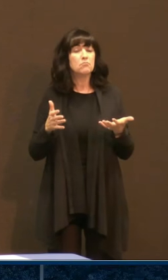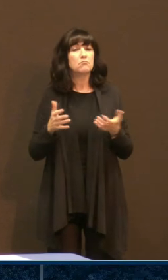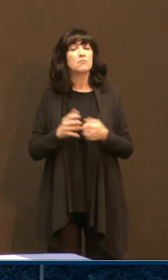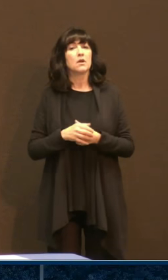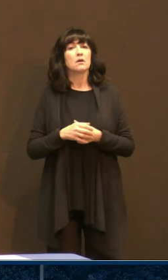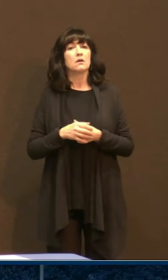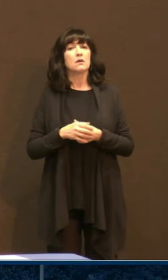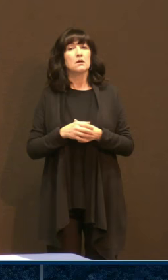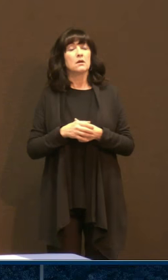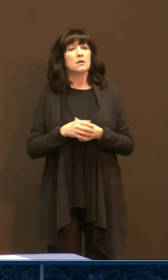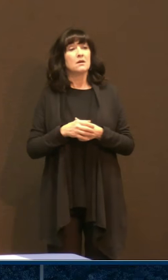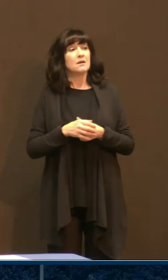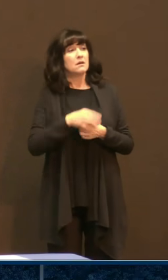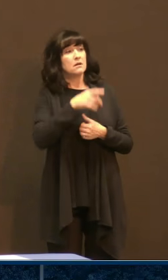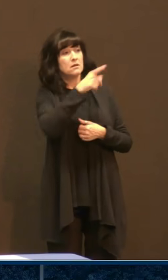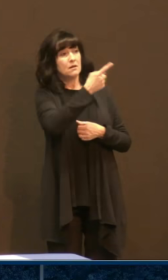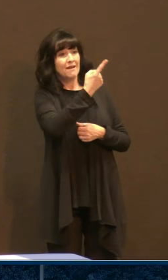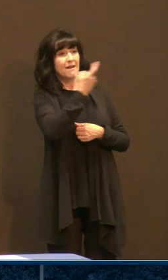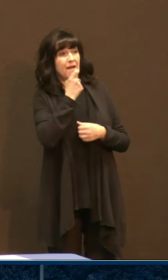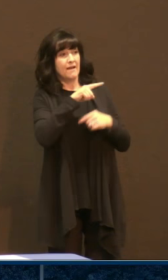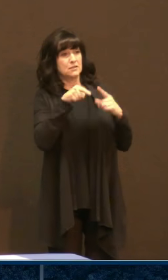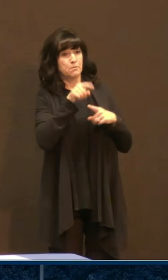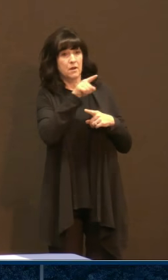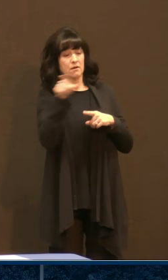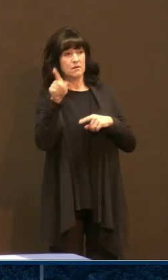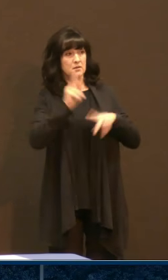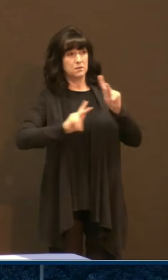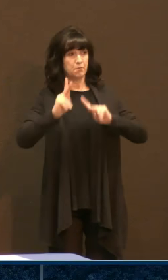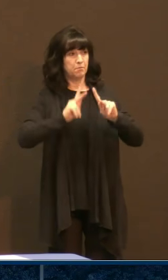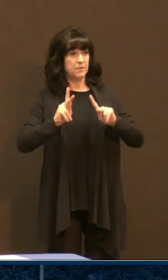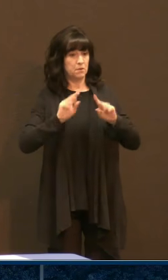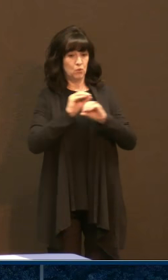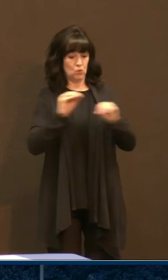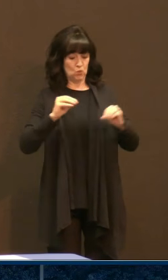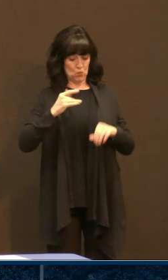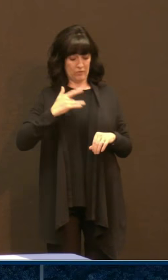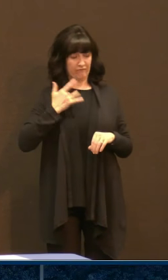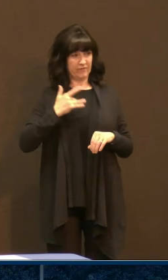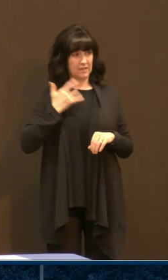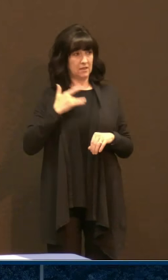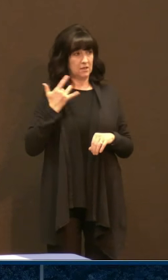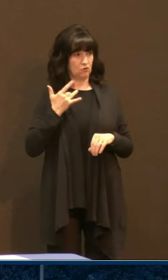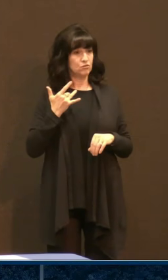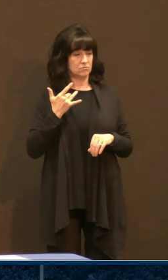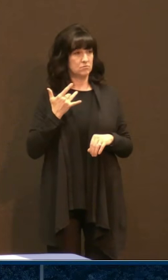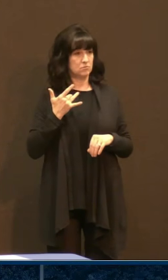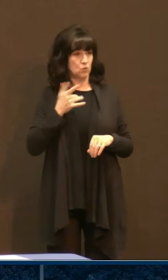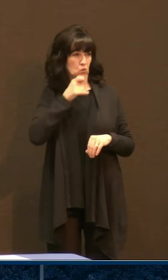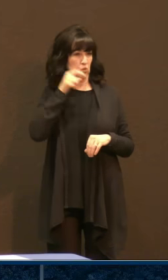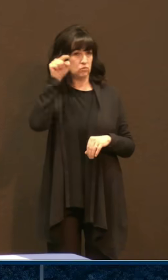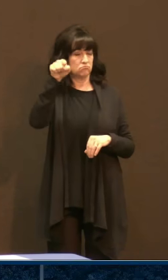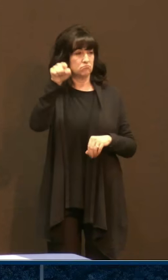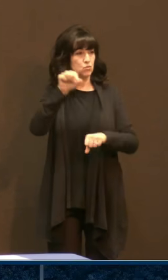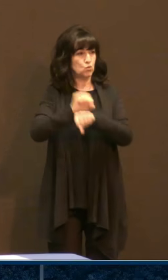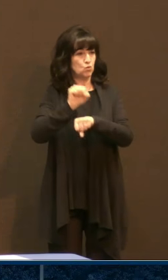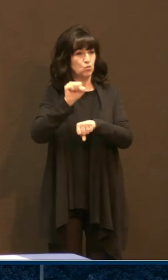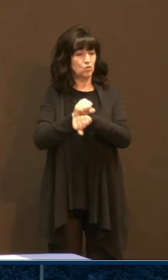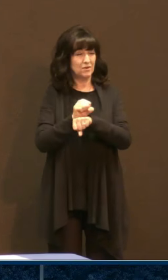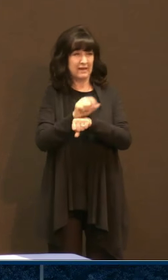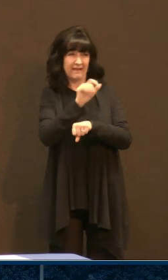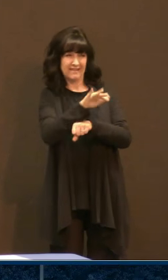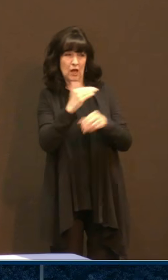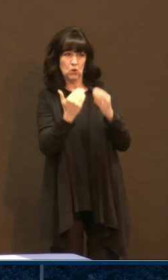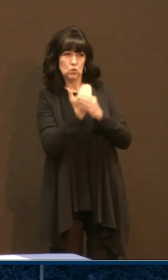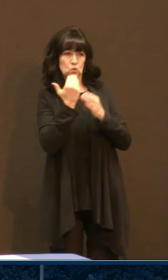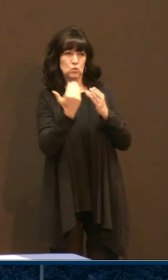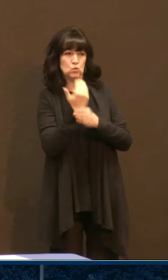asymptomatic workers, I think, again, this is pretty new information. It's